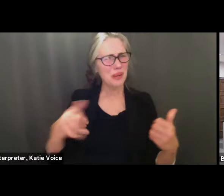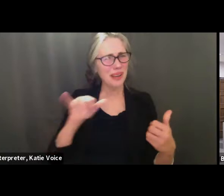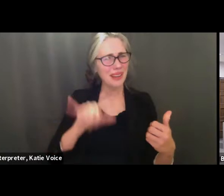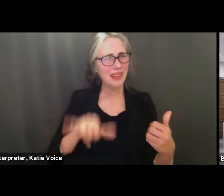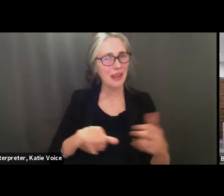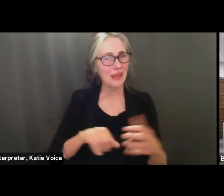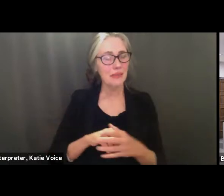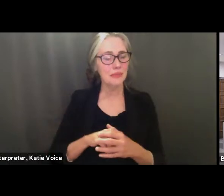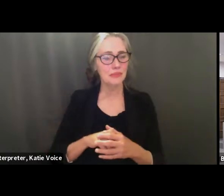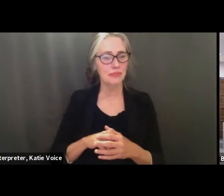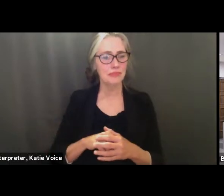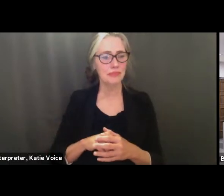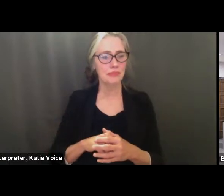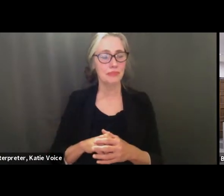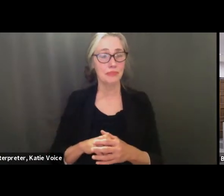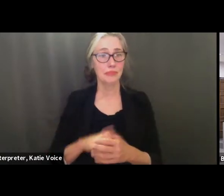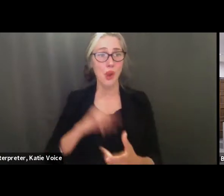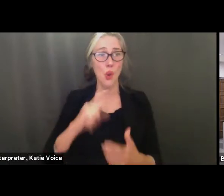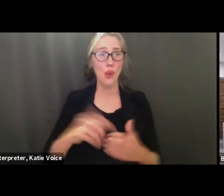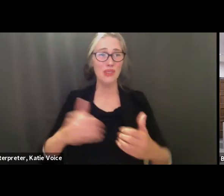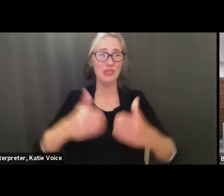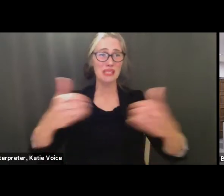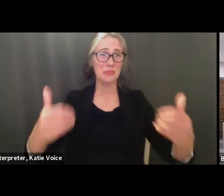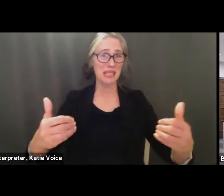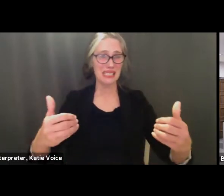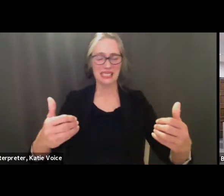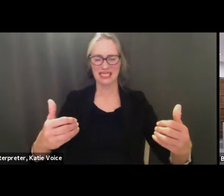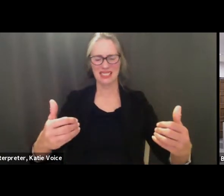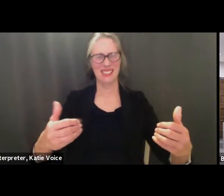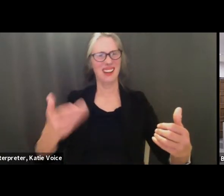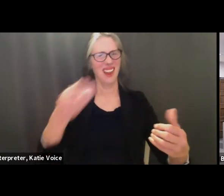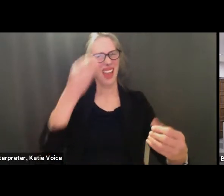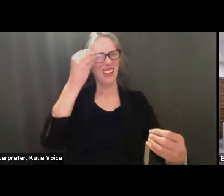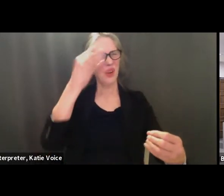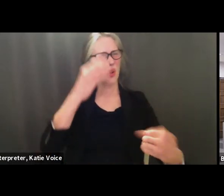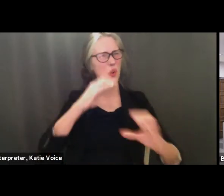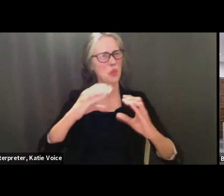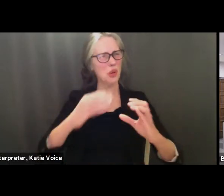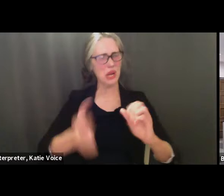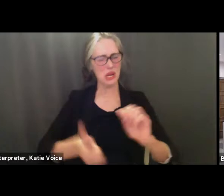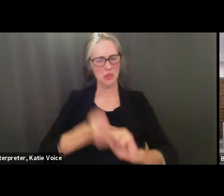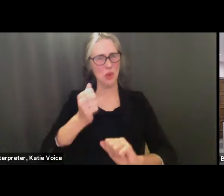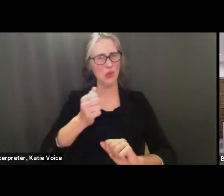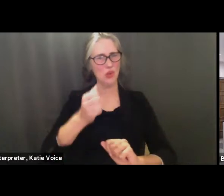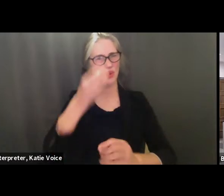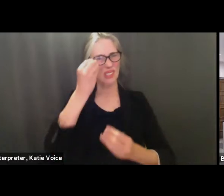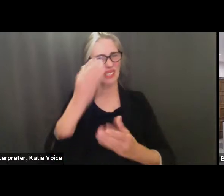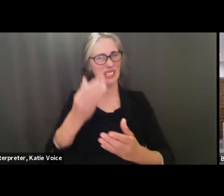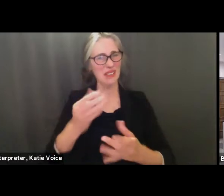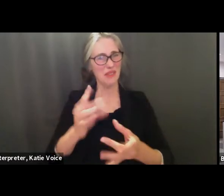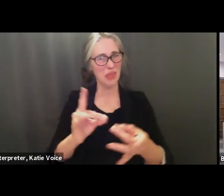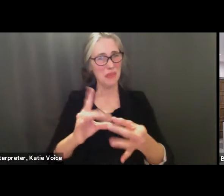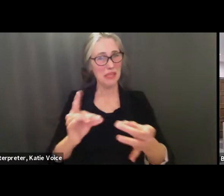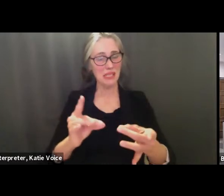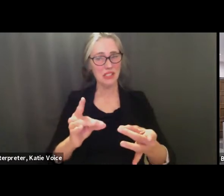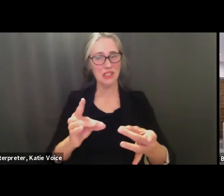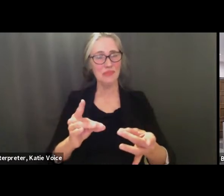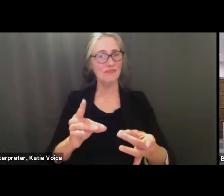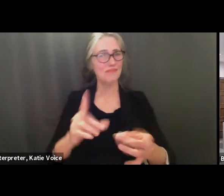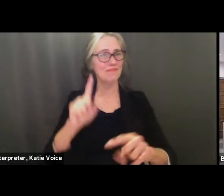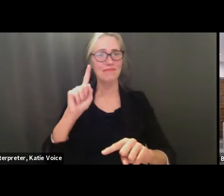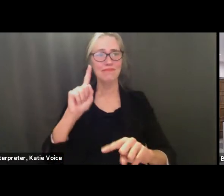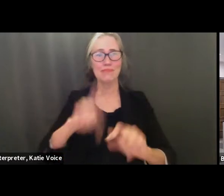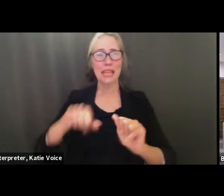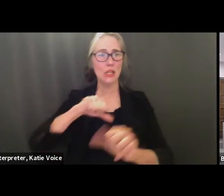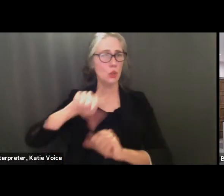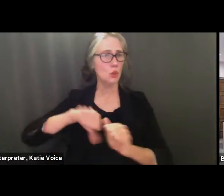Having it split up is saying to most students that you should not be associating with